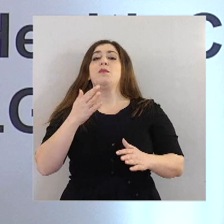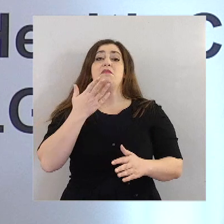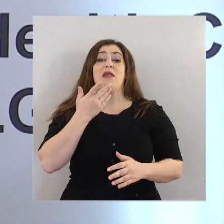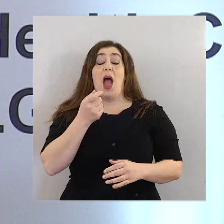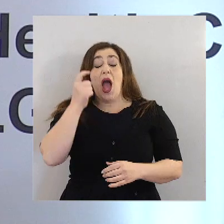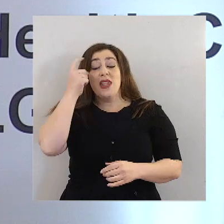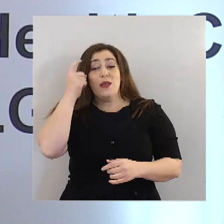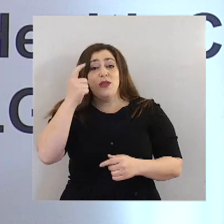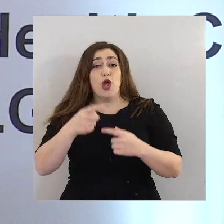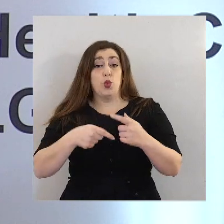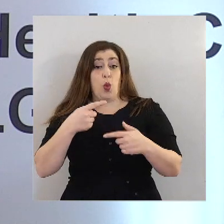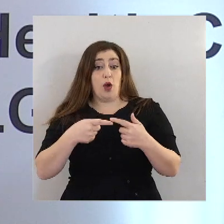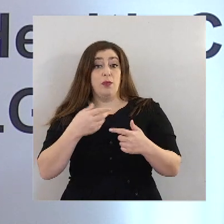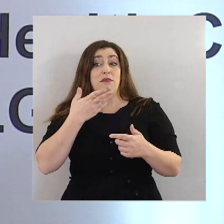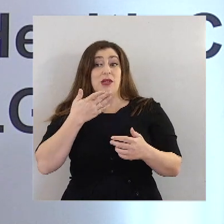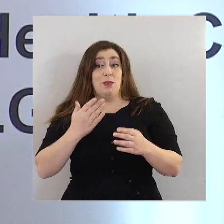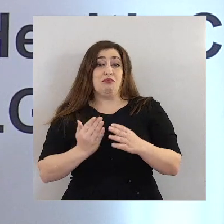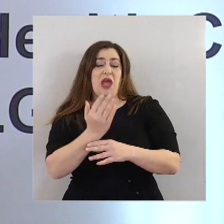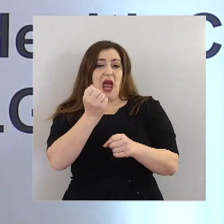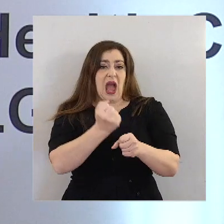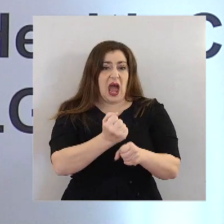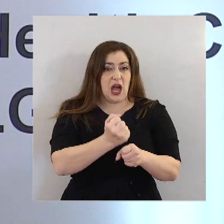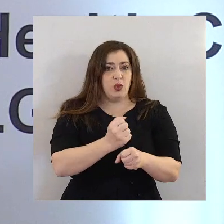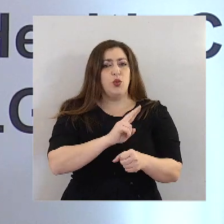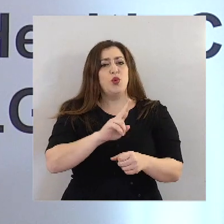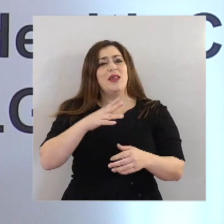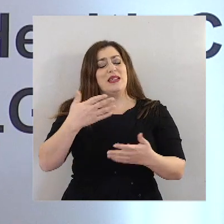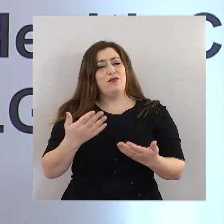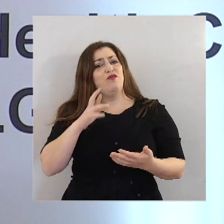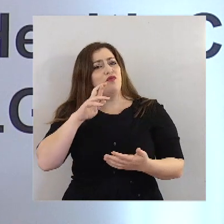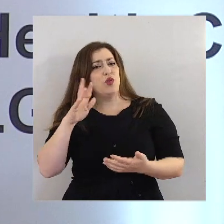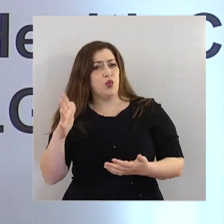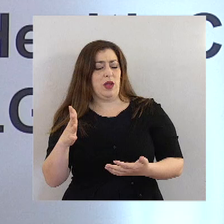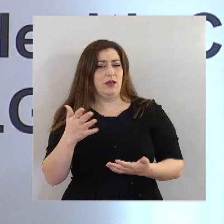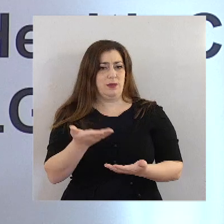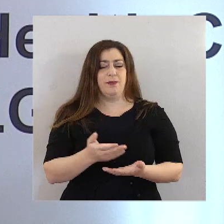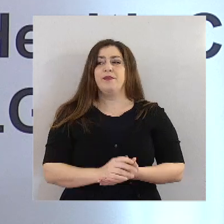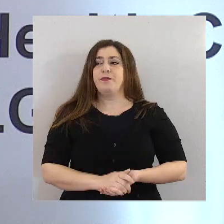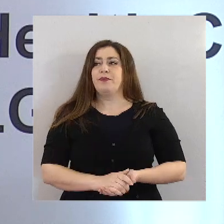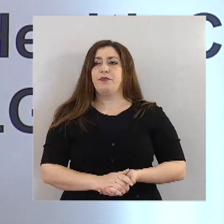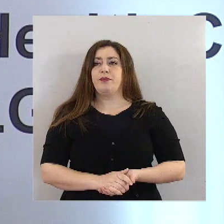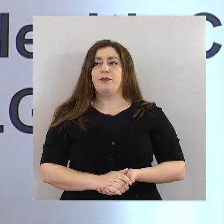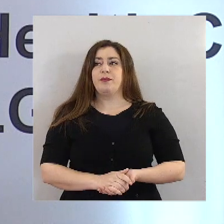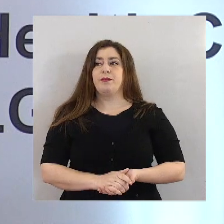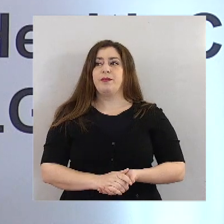as well as what was achieved in practice throughout its implementation.